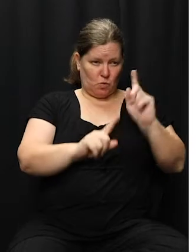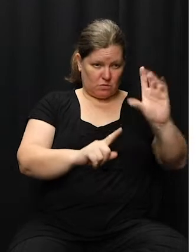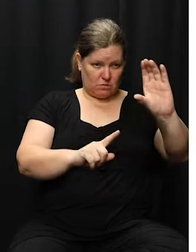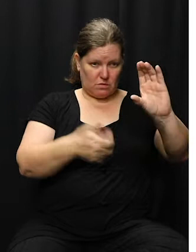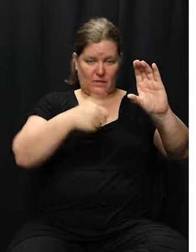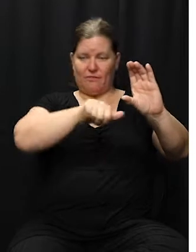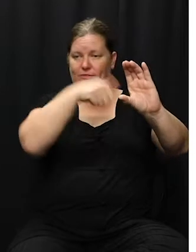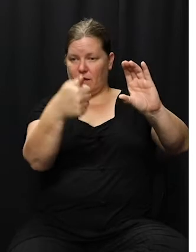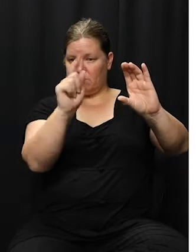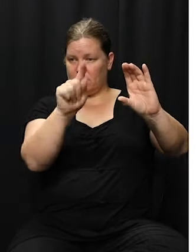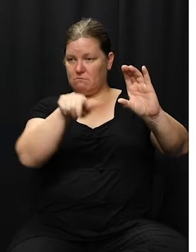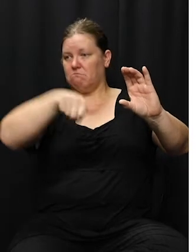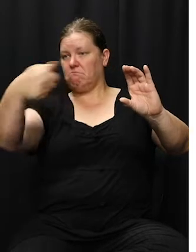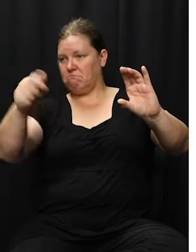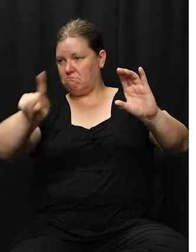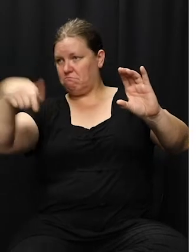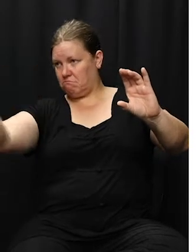do this, then they do this, then they do this.